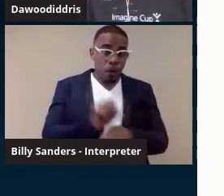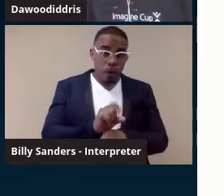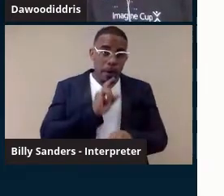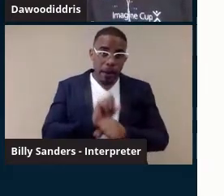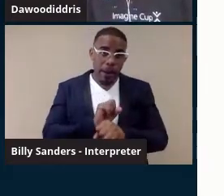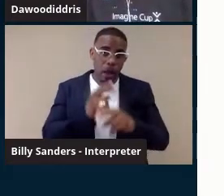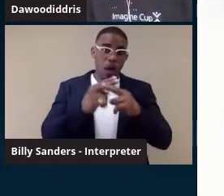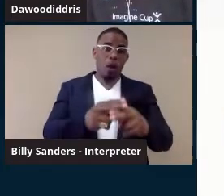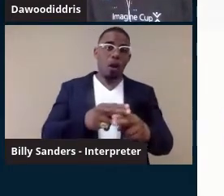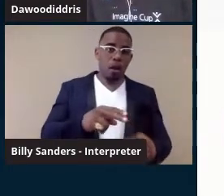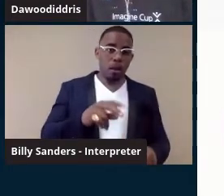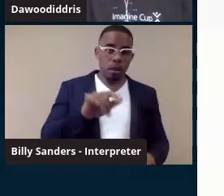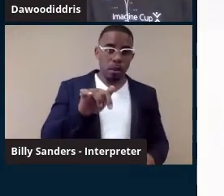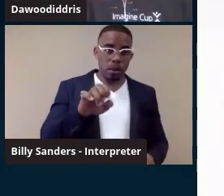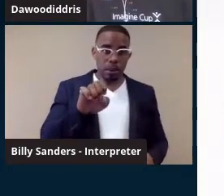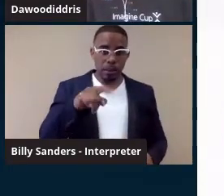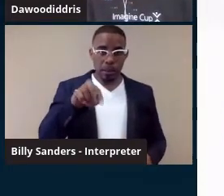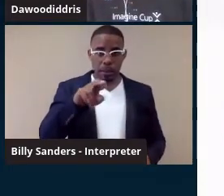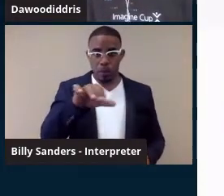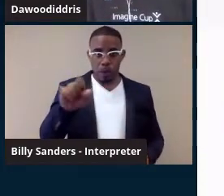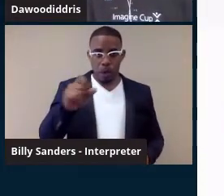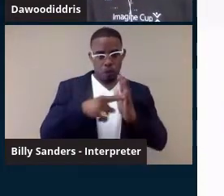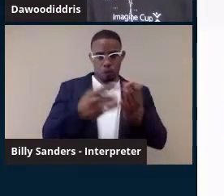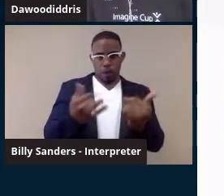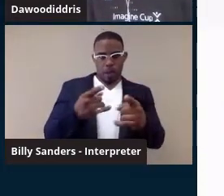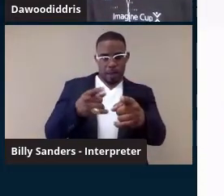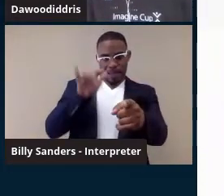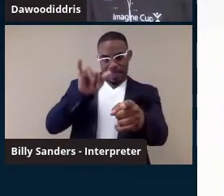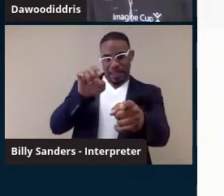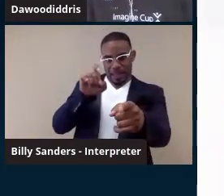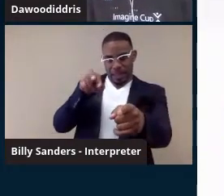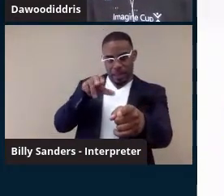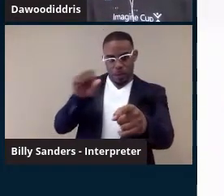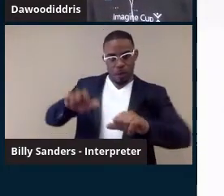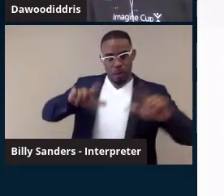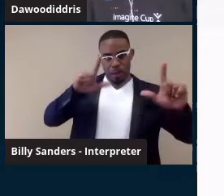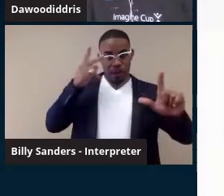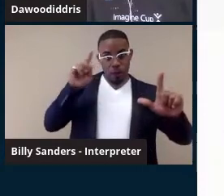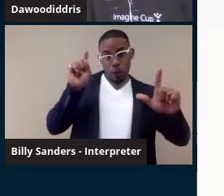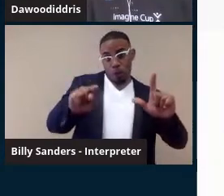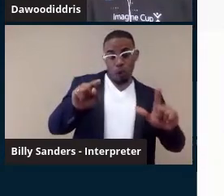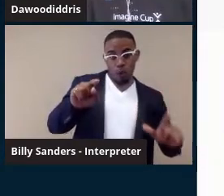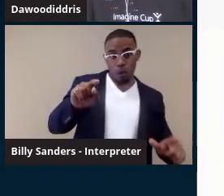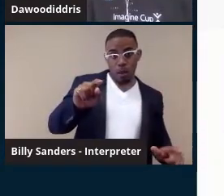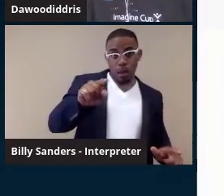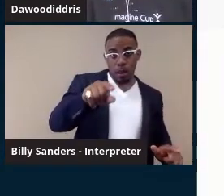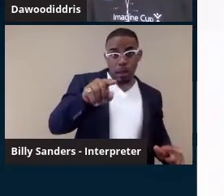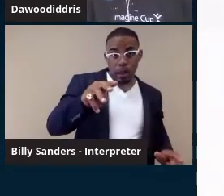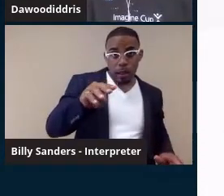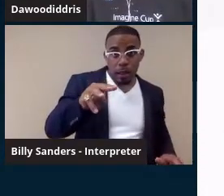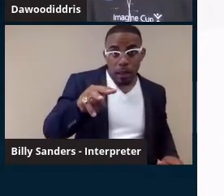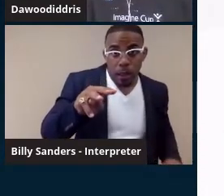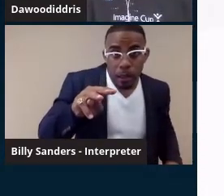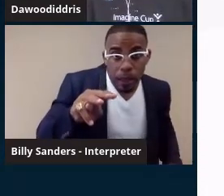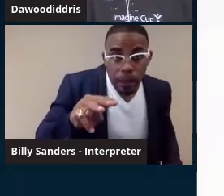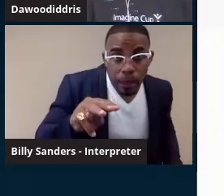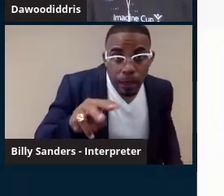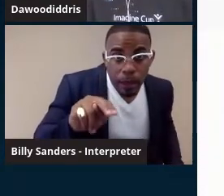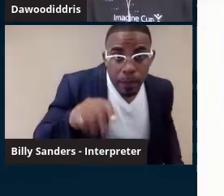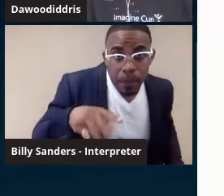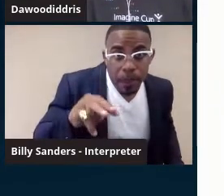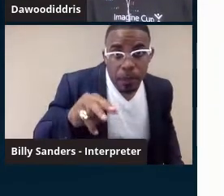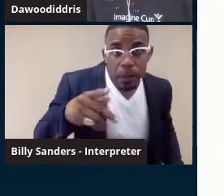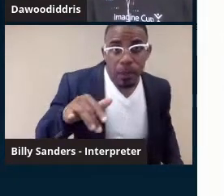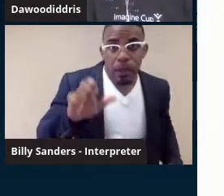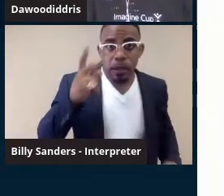Express. I'm going to show you Express right now. So this is Express. If you go to npm.js package